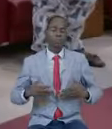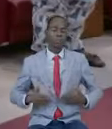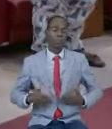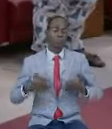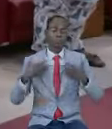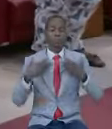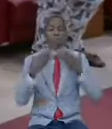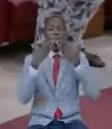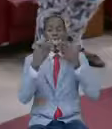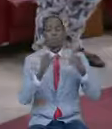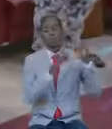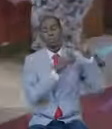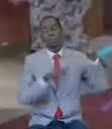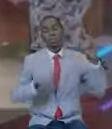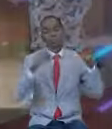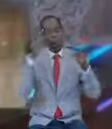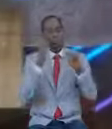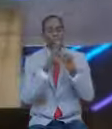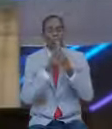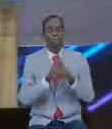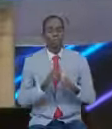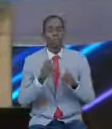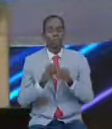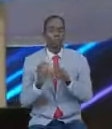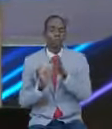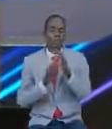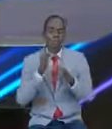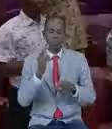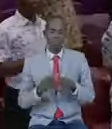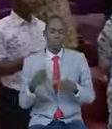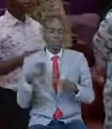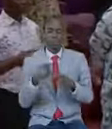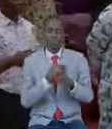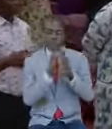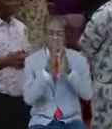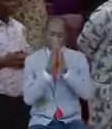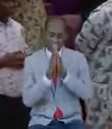for the answer. In Jesus' name we pray.